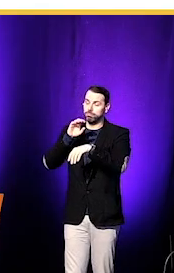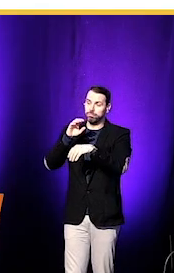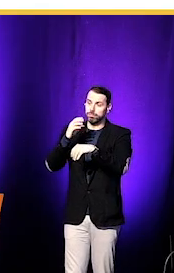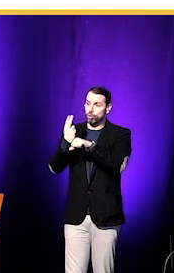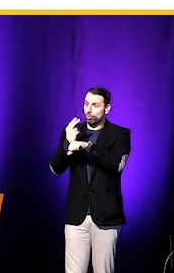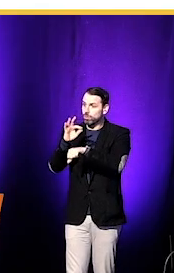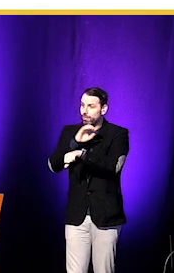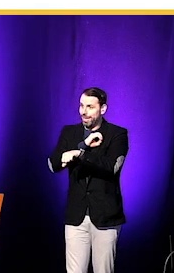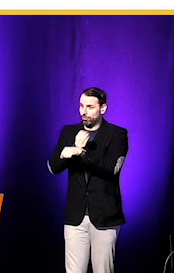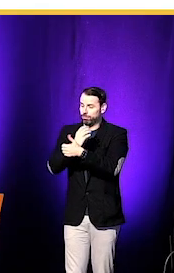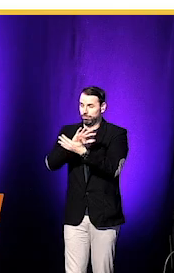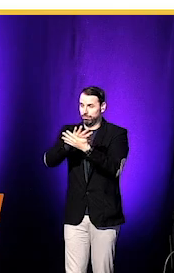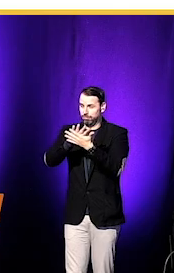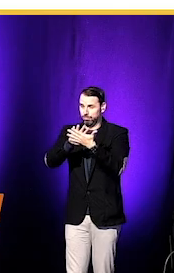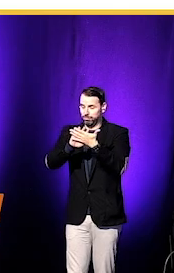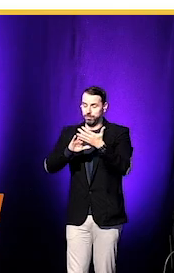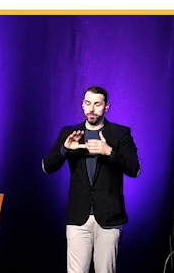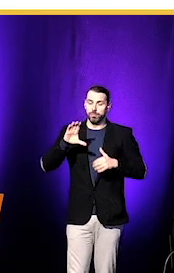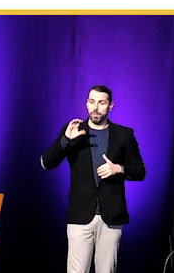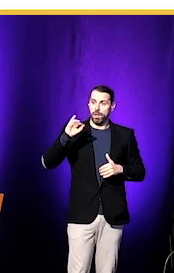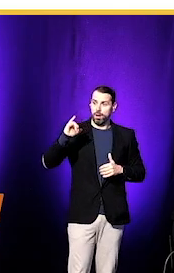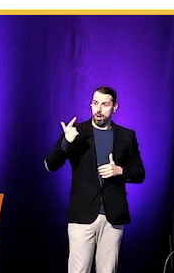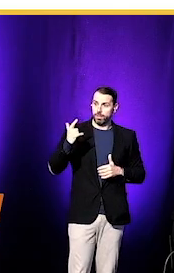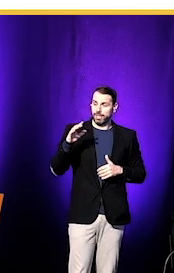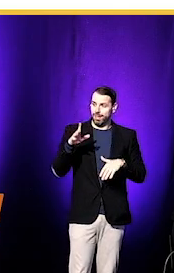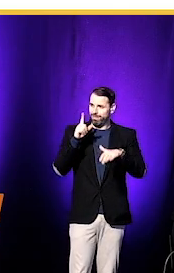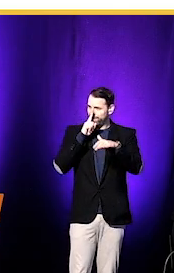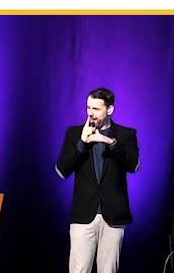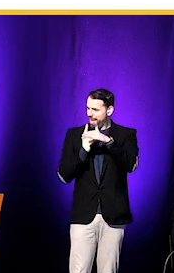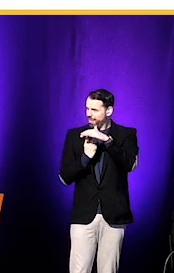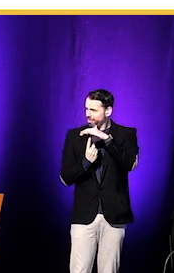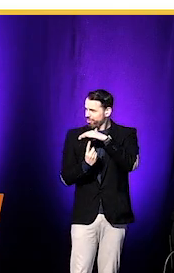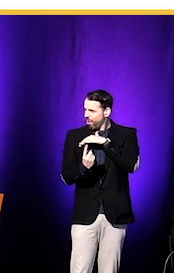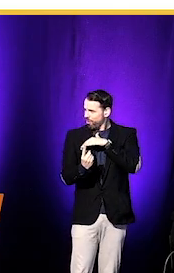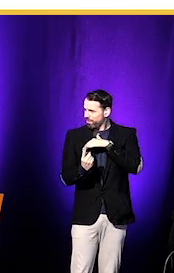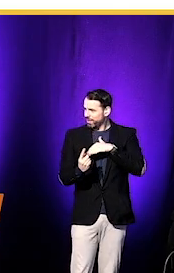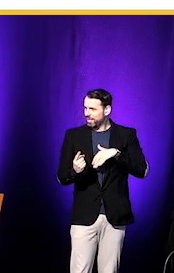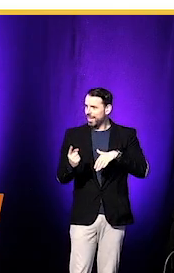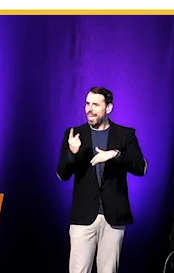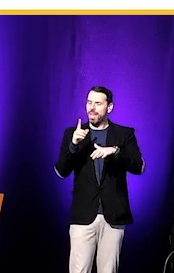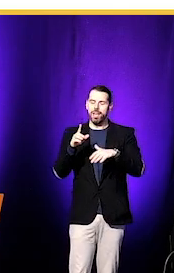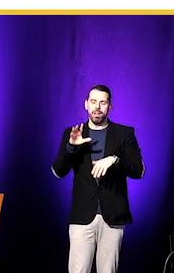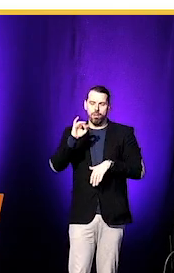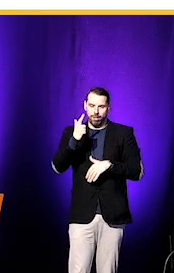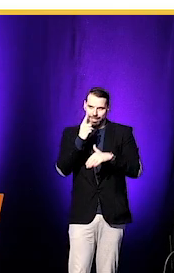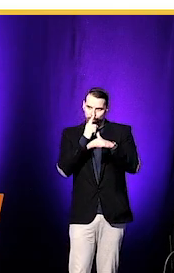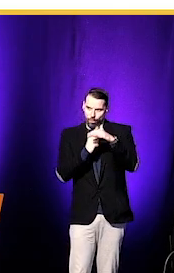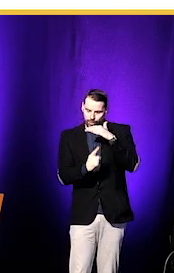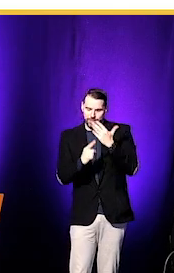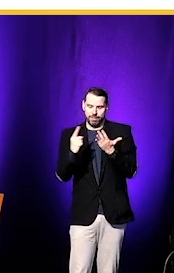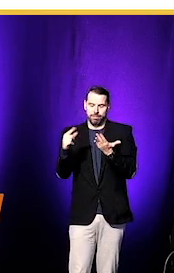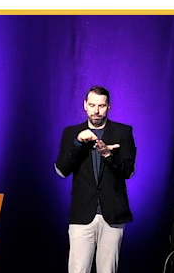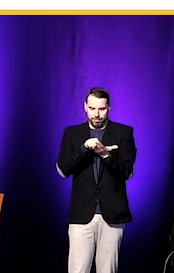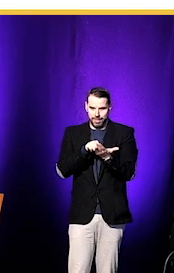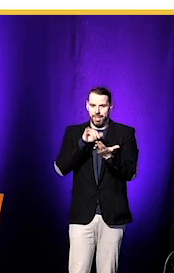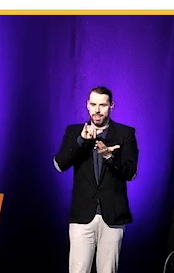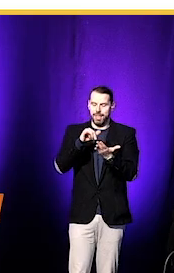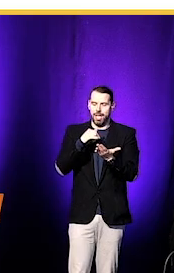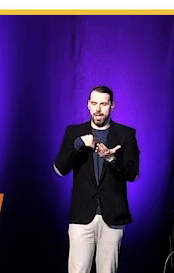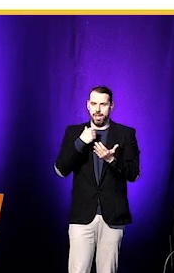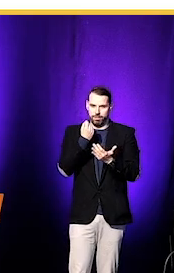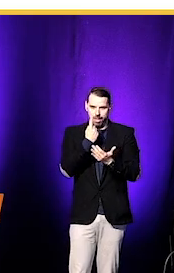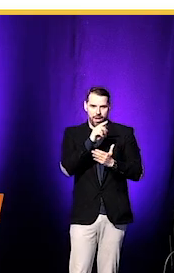ethnographies following Hutchins, which are fine-grained, focused ethnographic detailing of the learning and interaction between the UGs and the